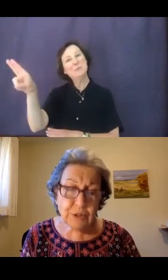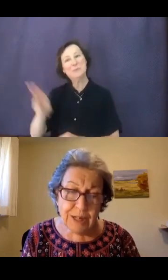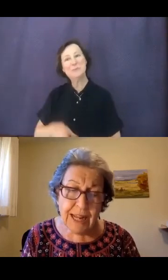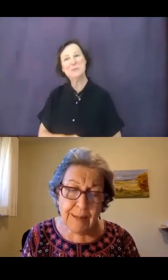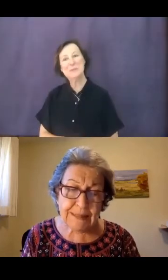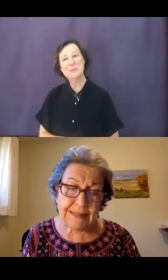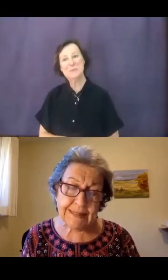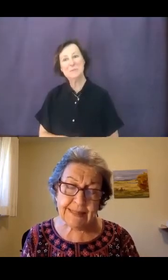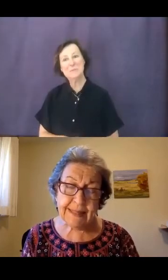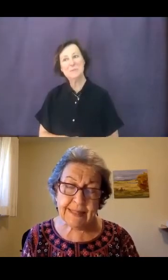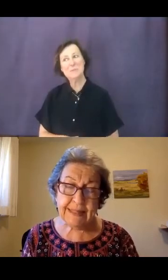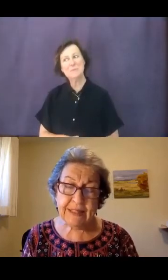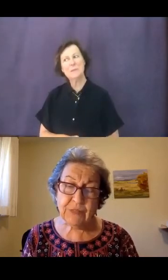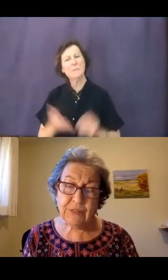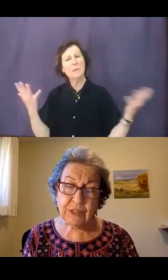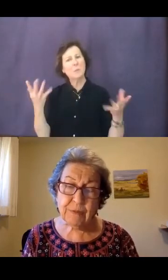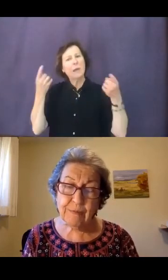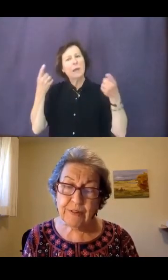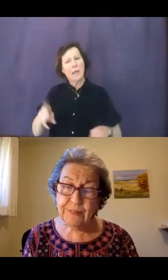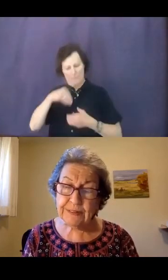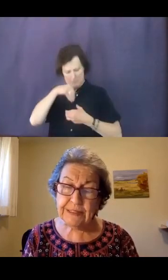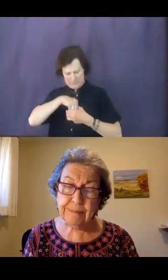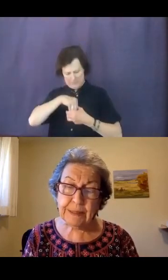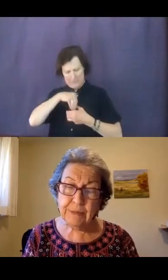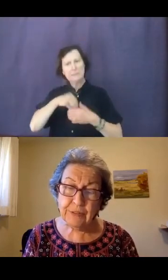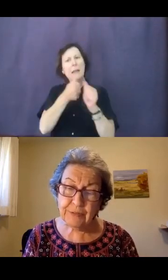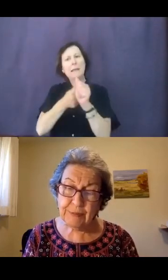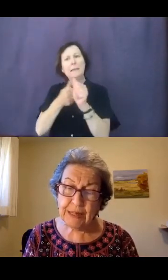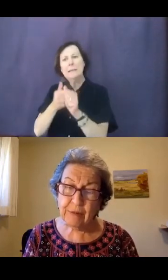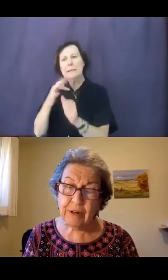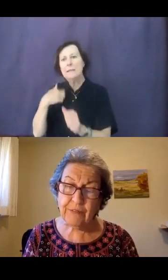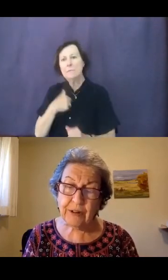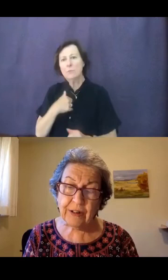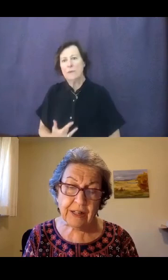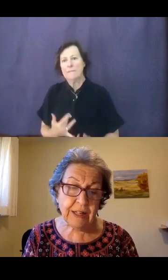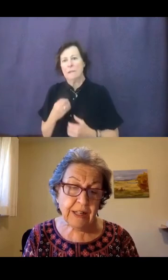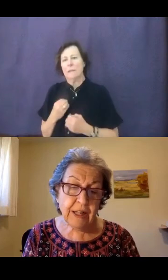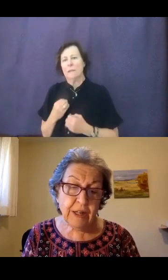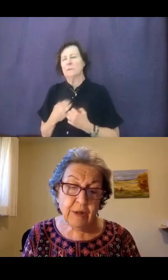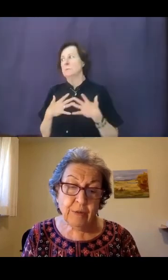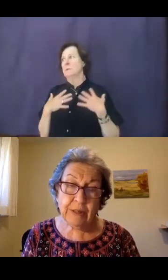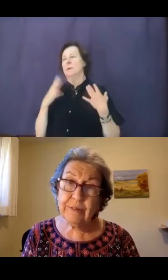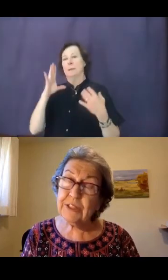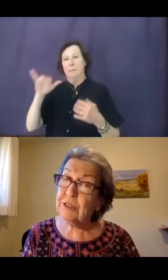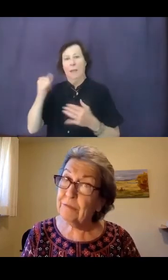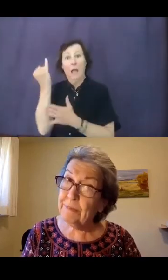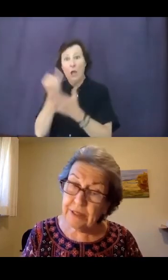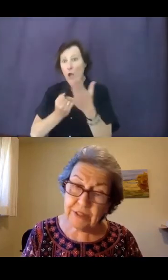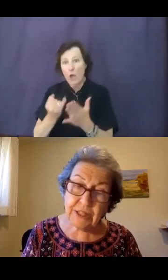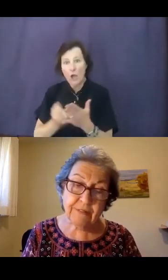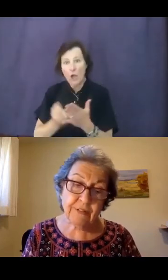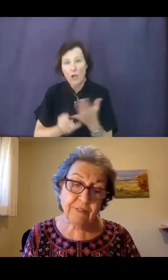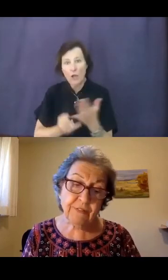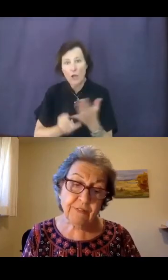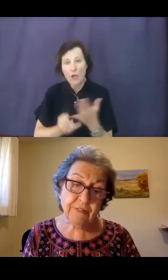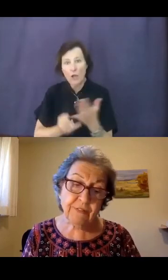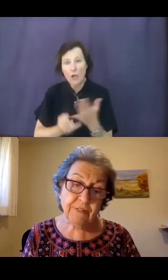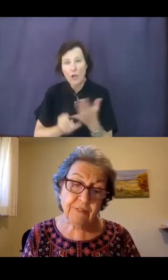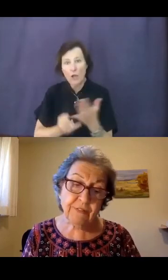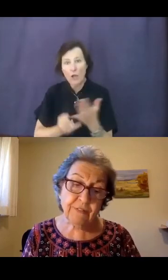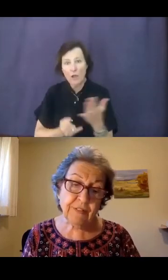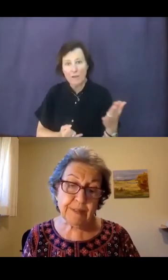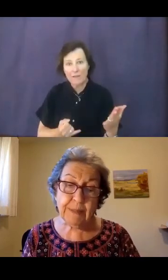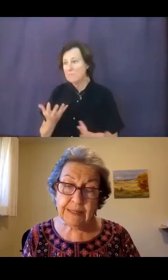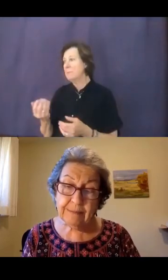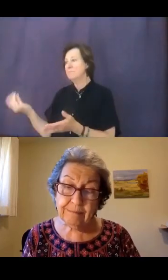So what happens inside each of us when we feel deeply moved by a work of art? Whether it's the reproduction of